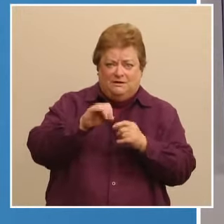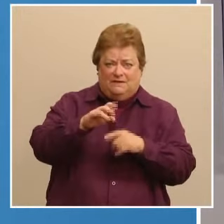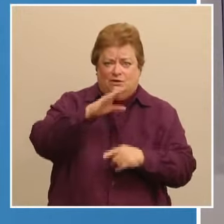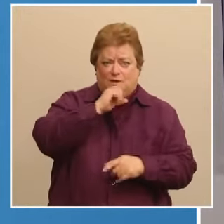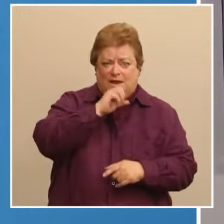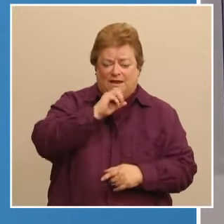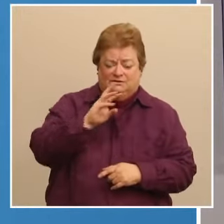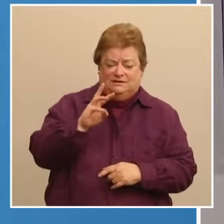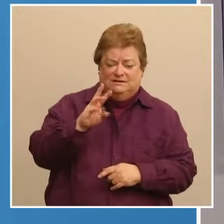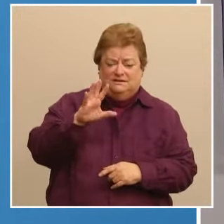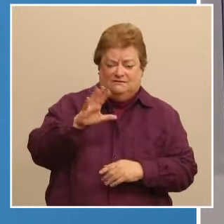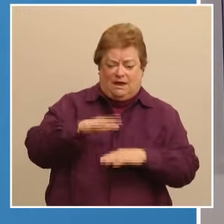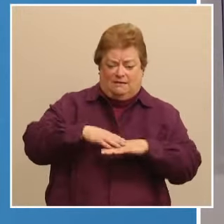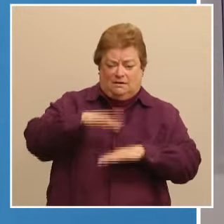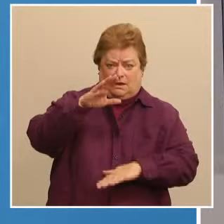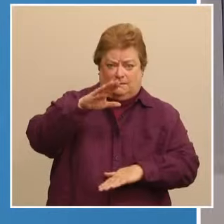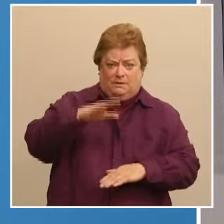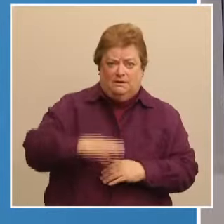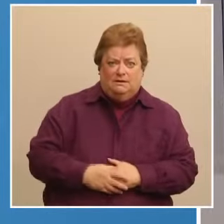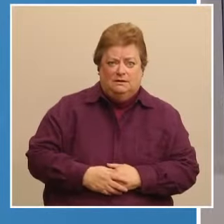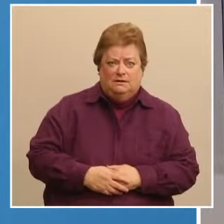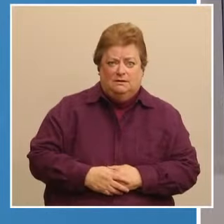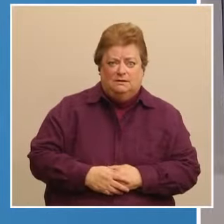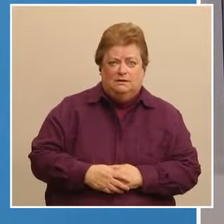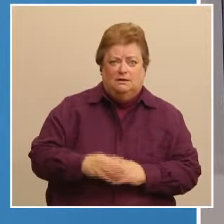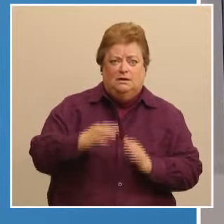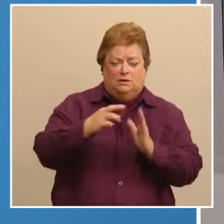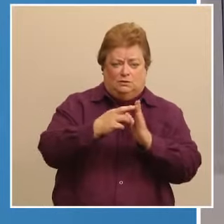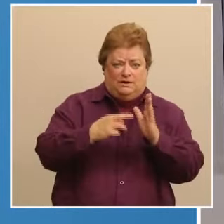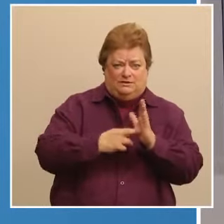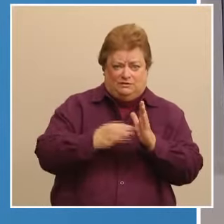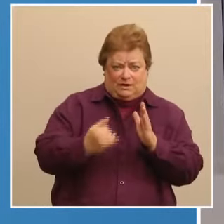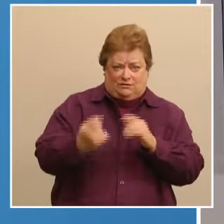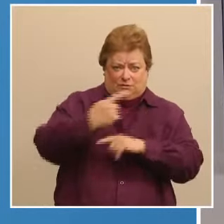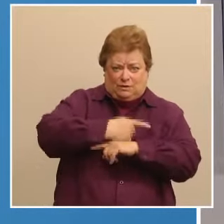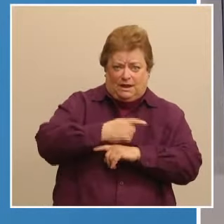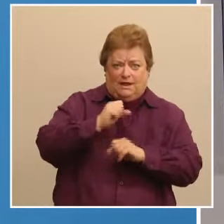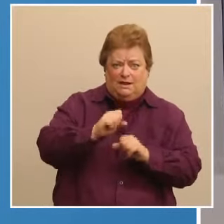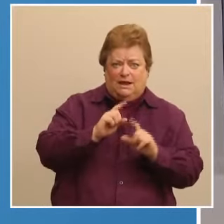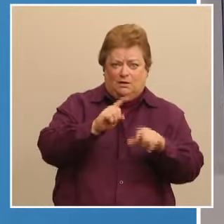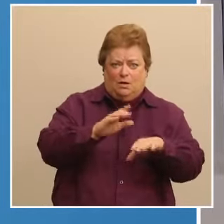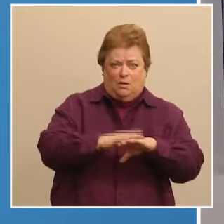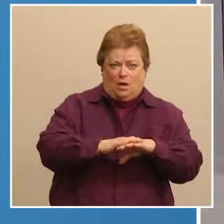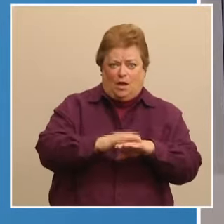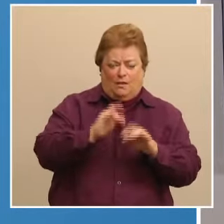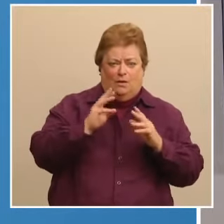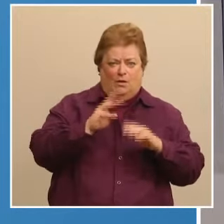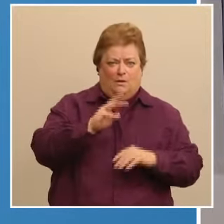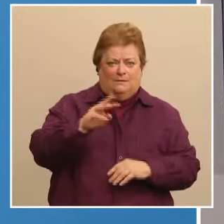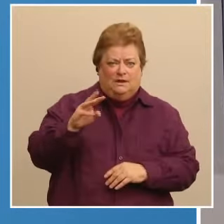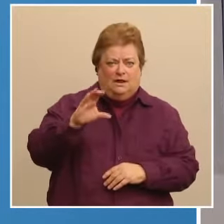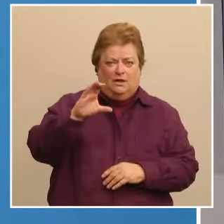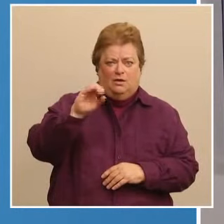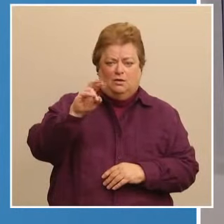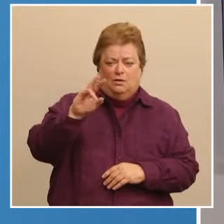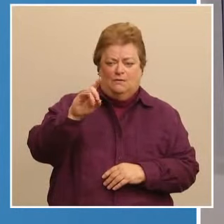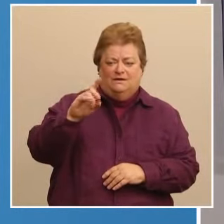age 65 years and older. Register today by completing a simple form online at our website,